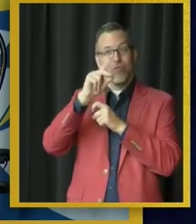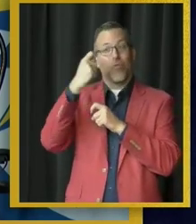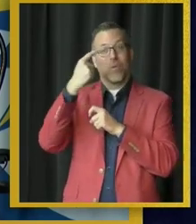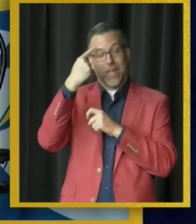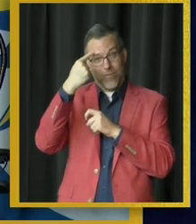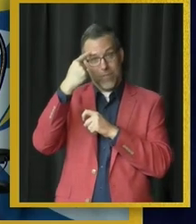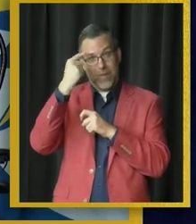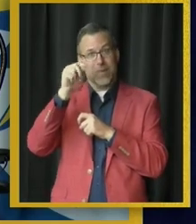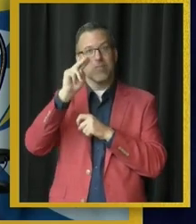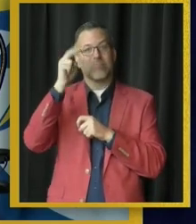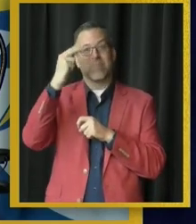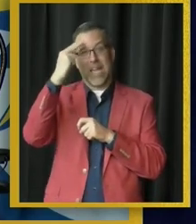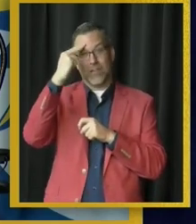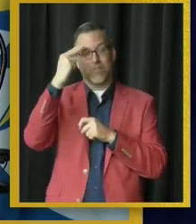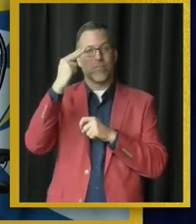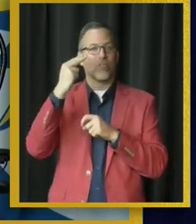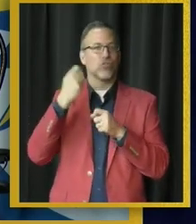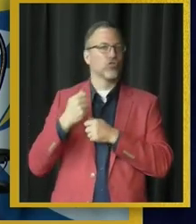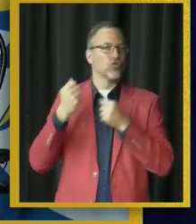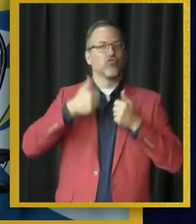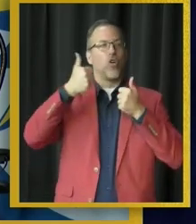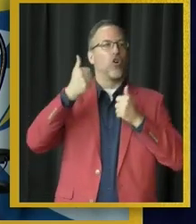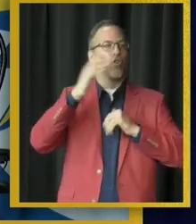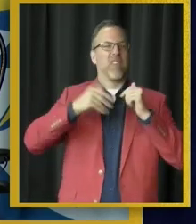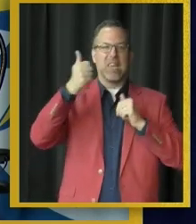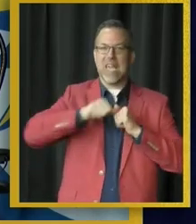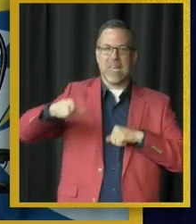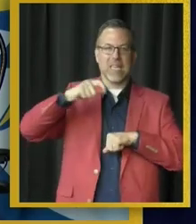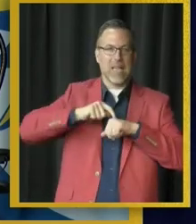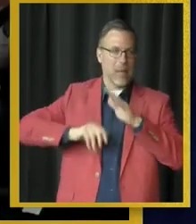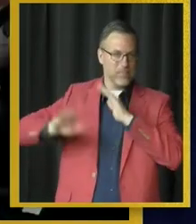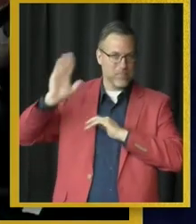at any point in our history.